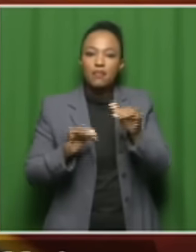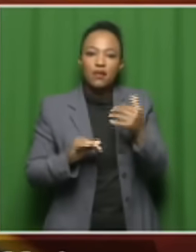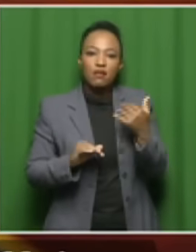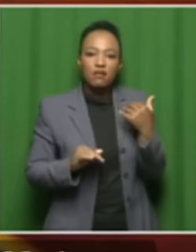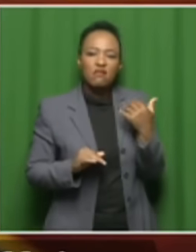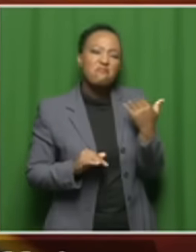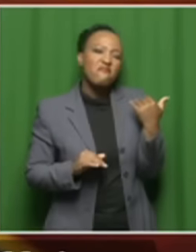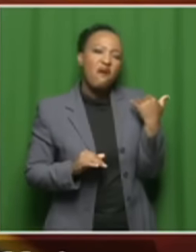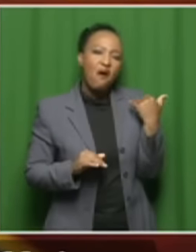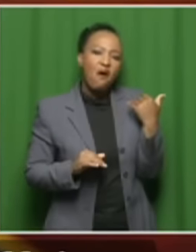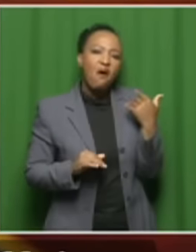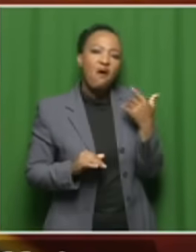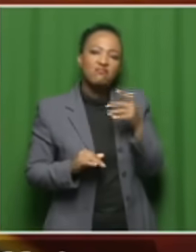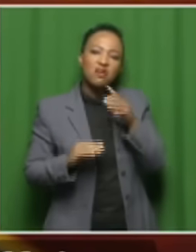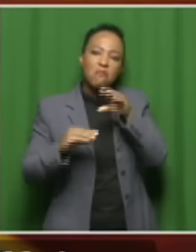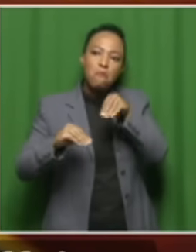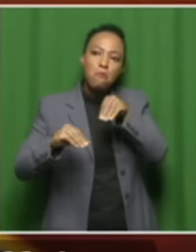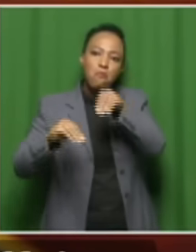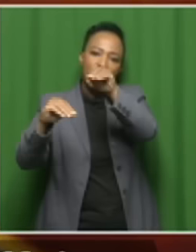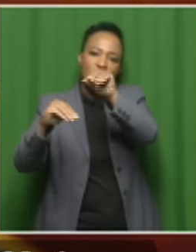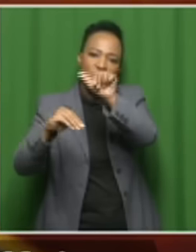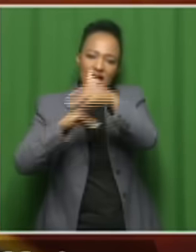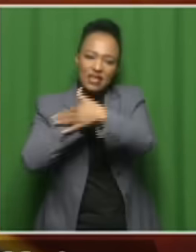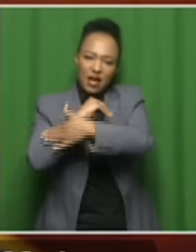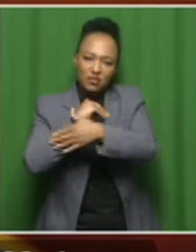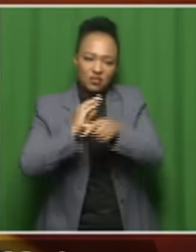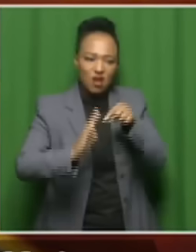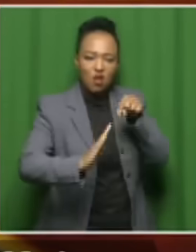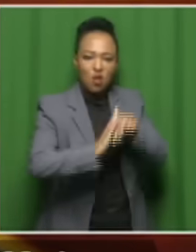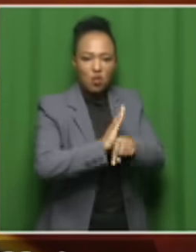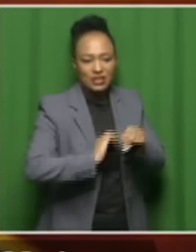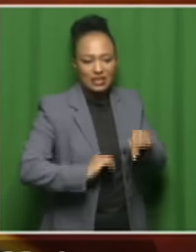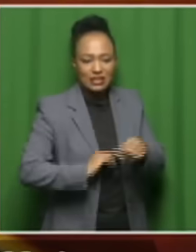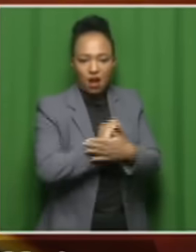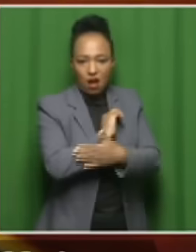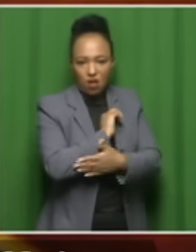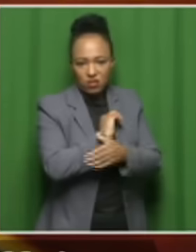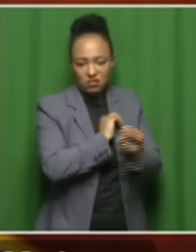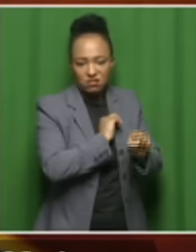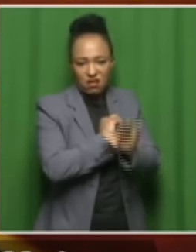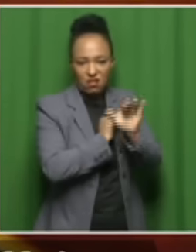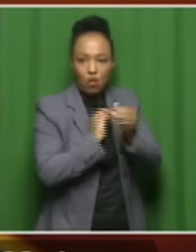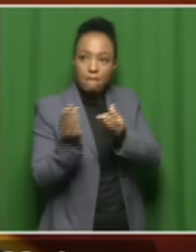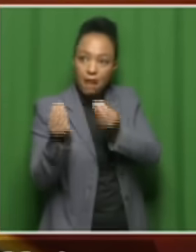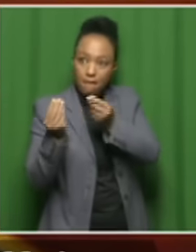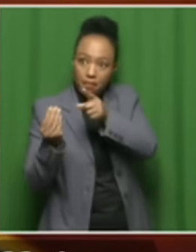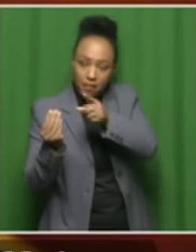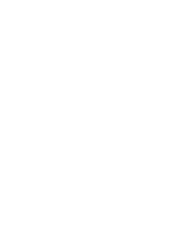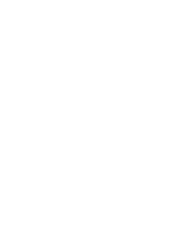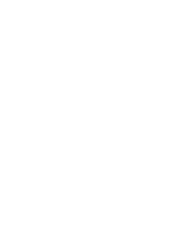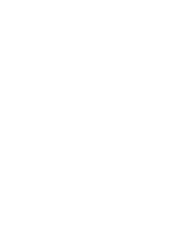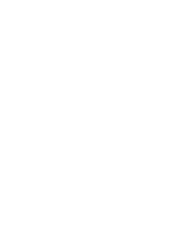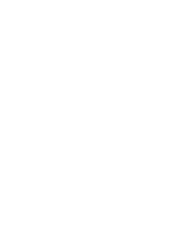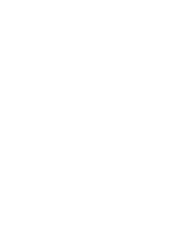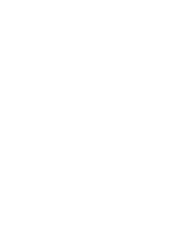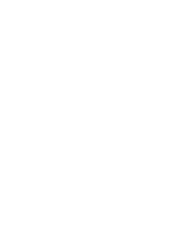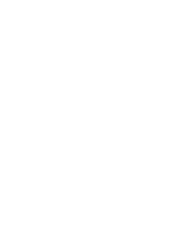voluntarily lost their dual citizenship after obtaining citizenship of another country to have their rights restored.